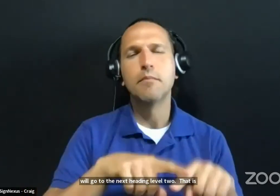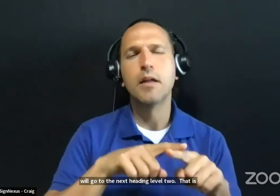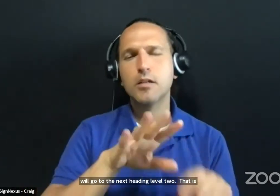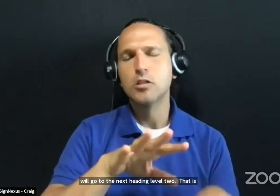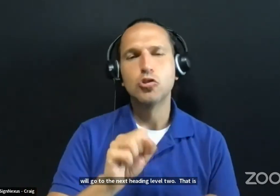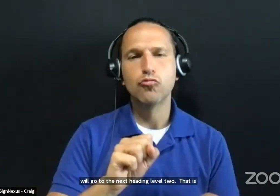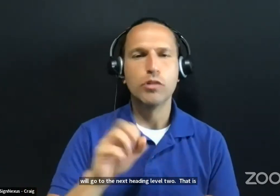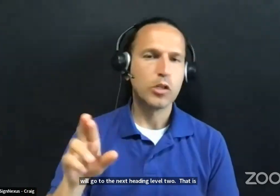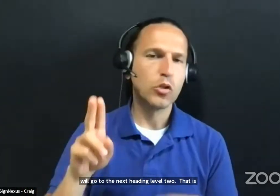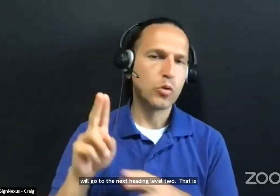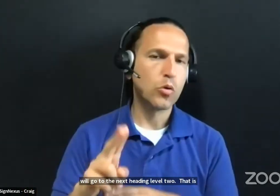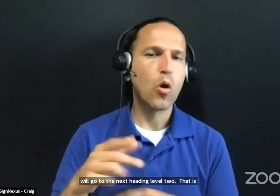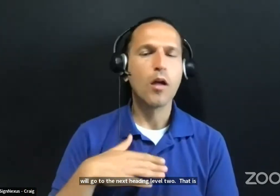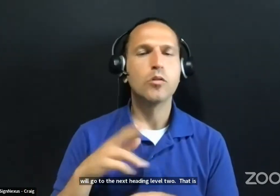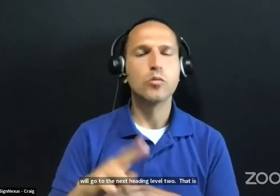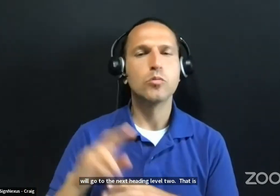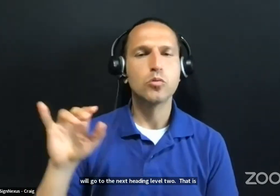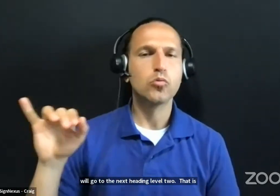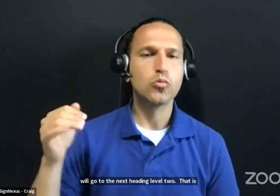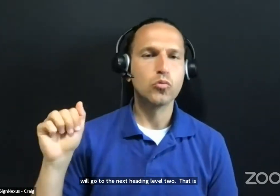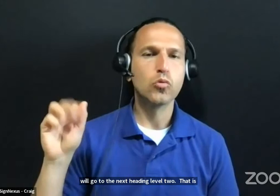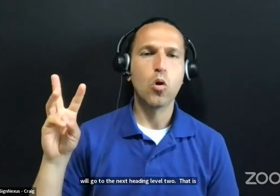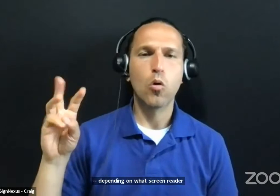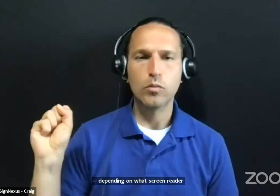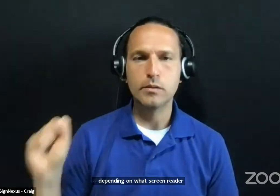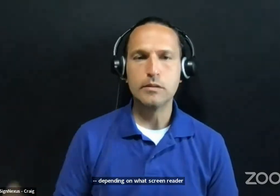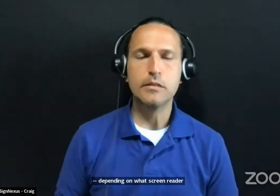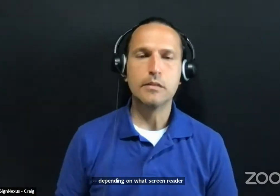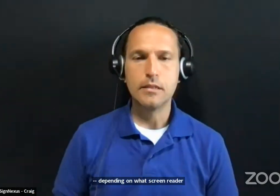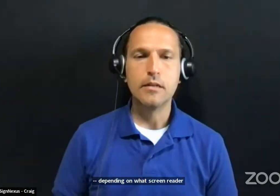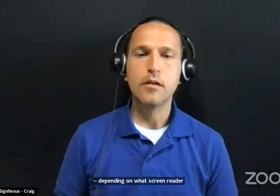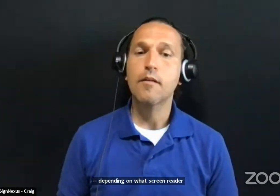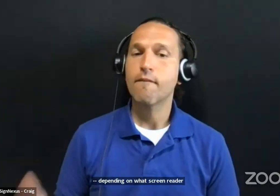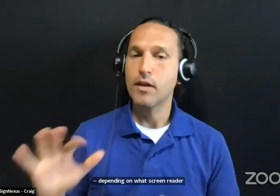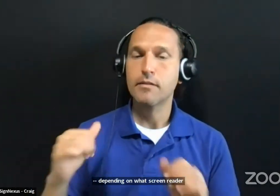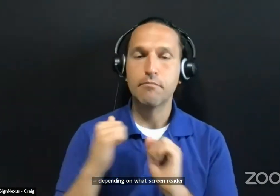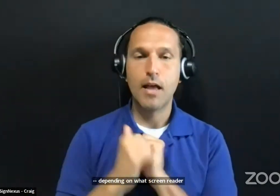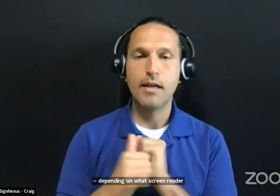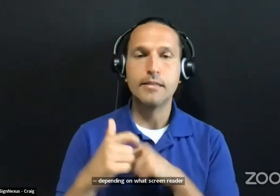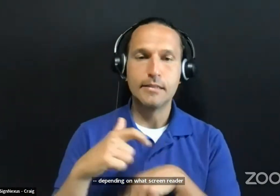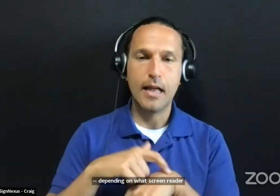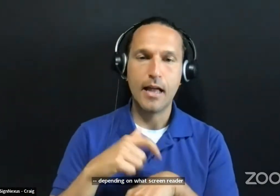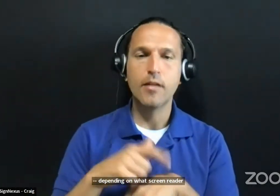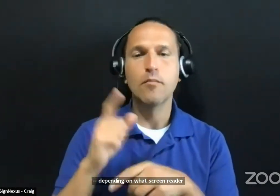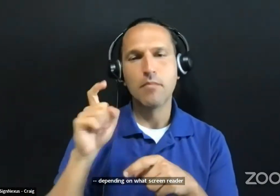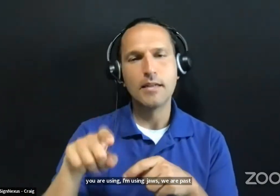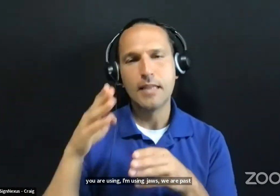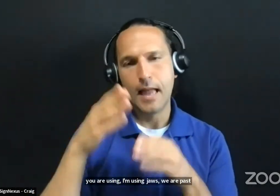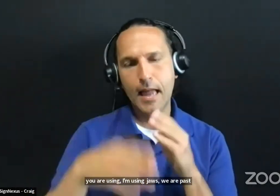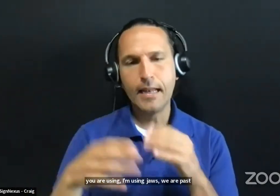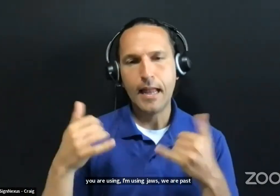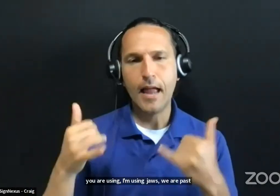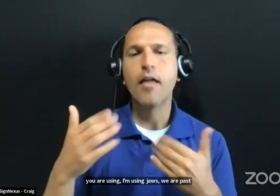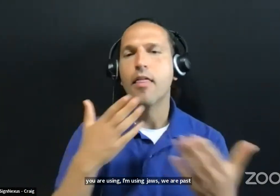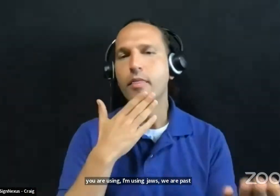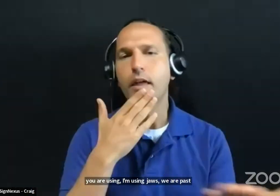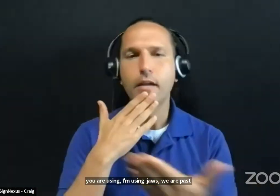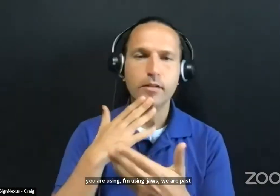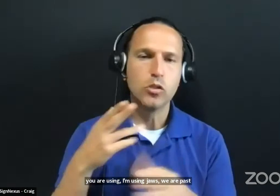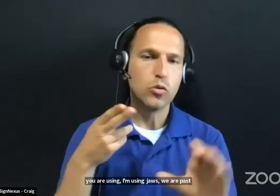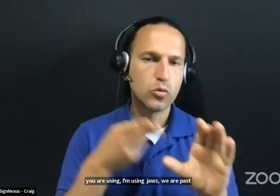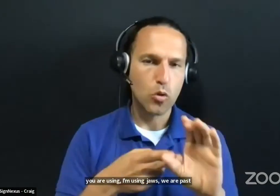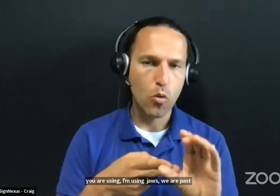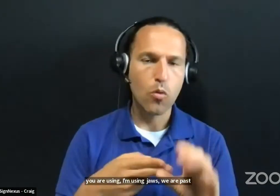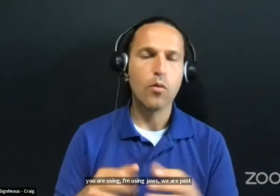you're using. I'm using JAWS. So we are past time, so we do have to end it here. Thank you so much for joining